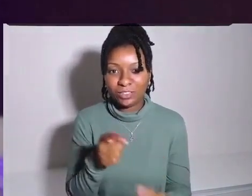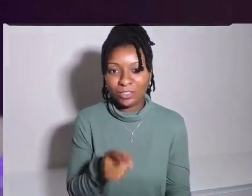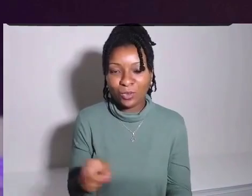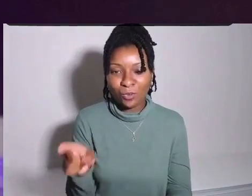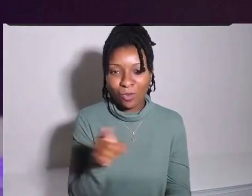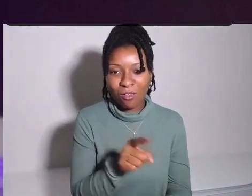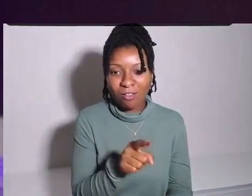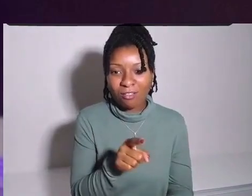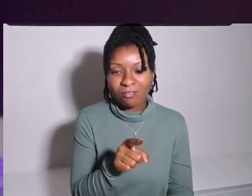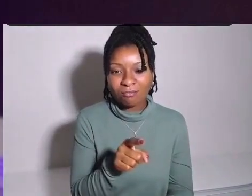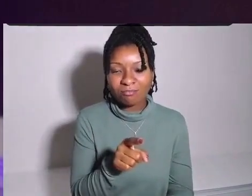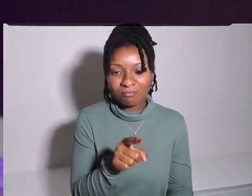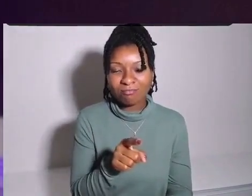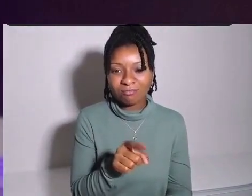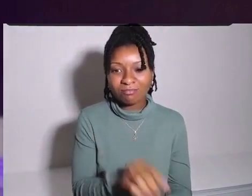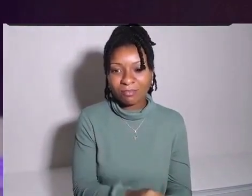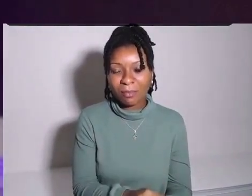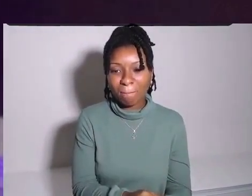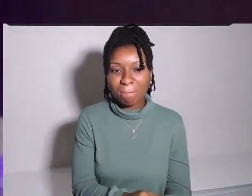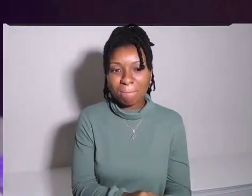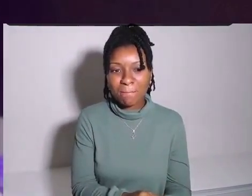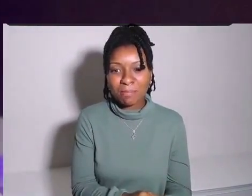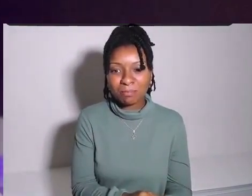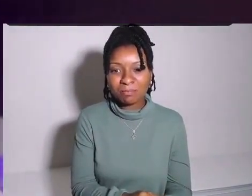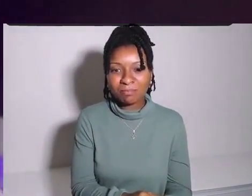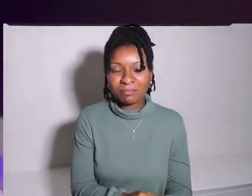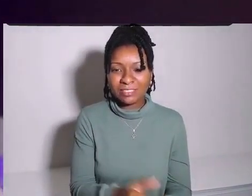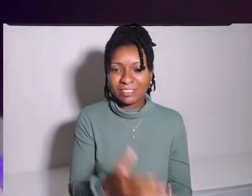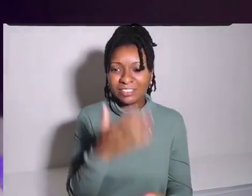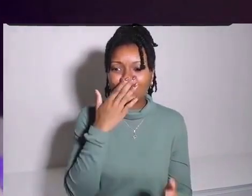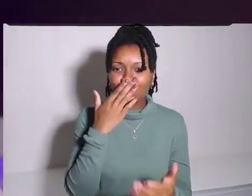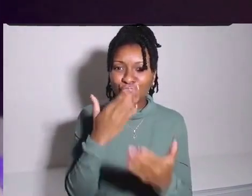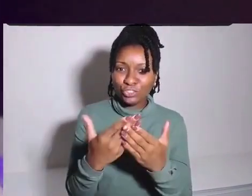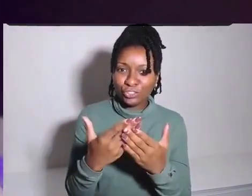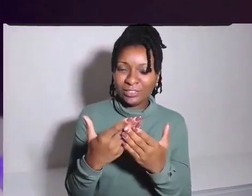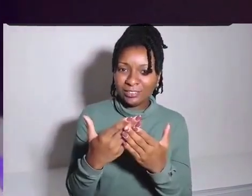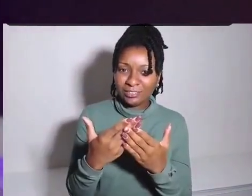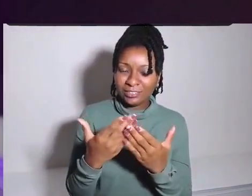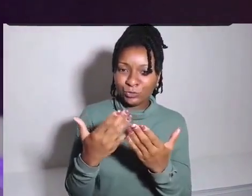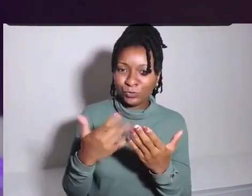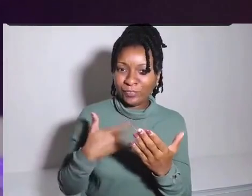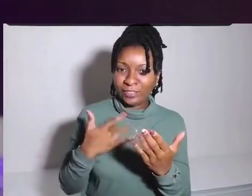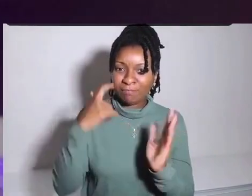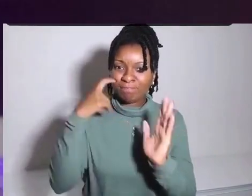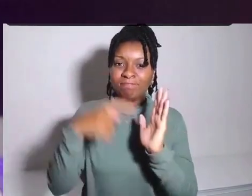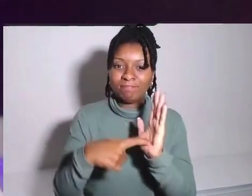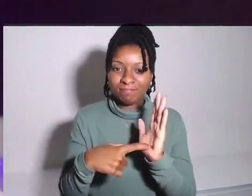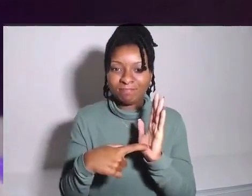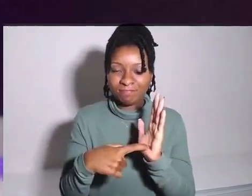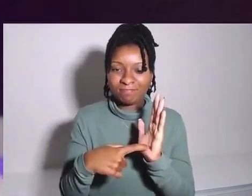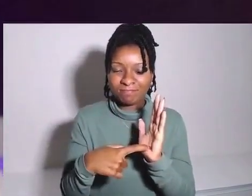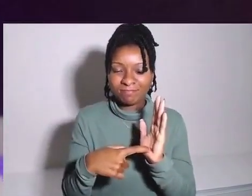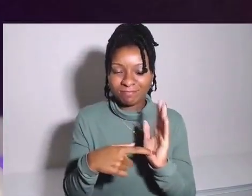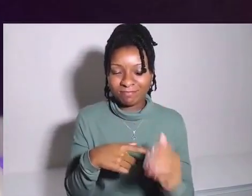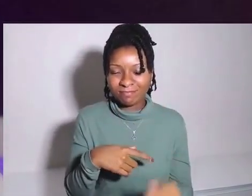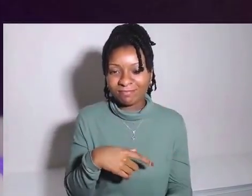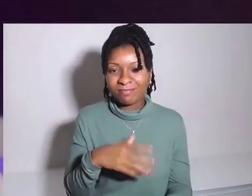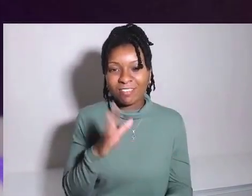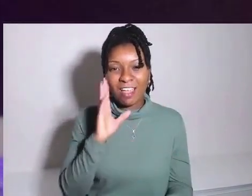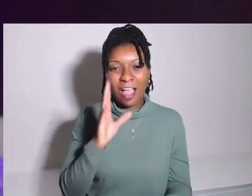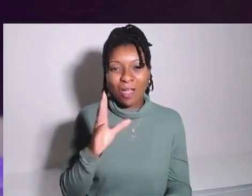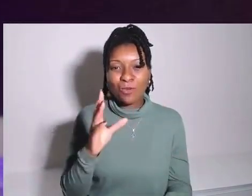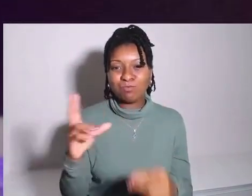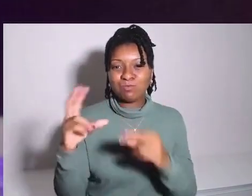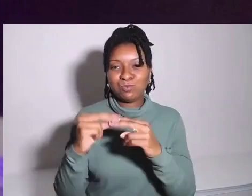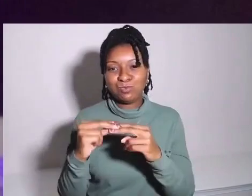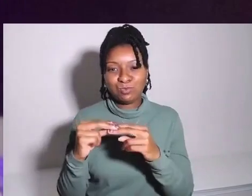actually. And it's good to be seen. I will echo what our beloved Tiffany